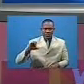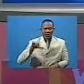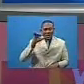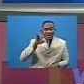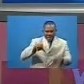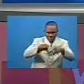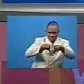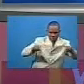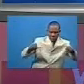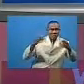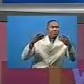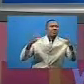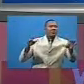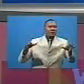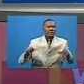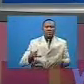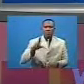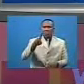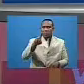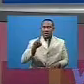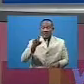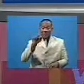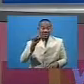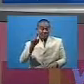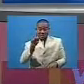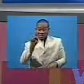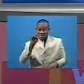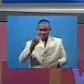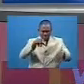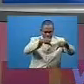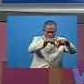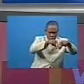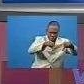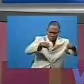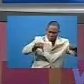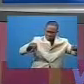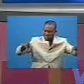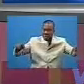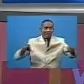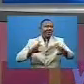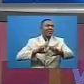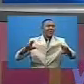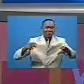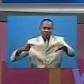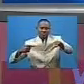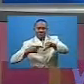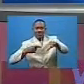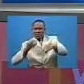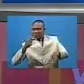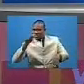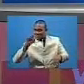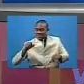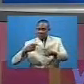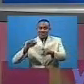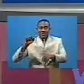gas processing project, the 111-kilometre gas pipeline is now ready for the transportation of processed gas from